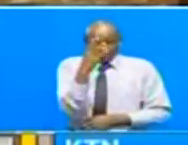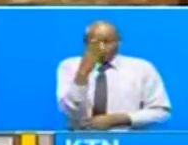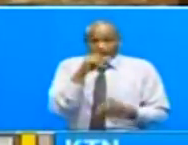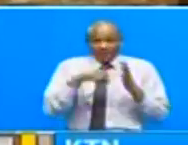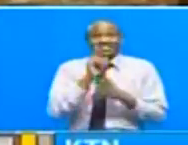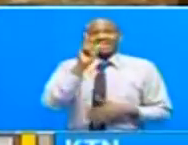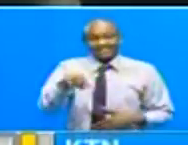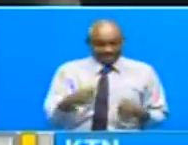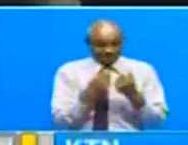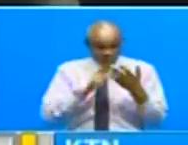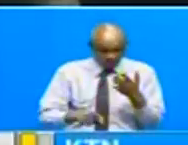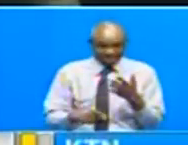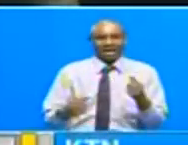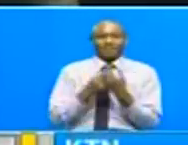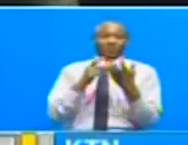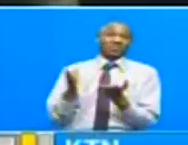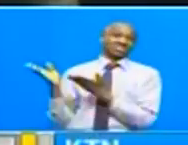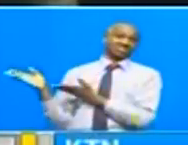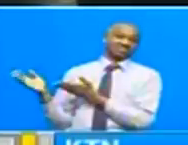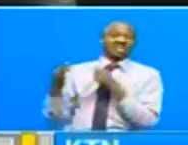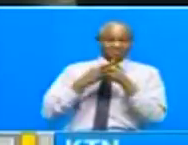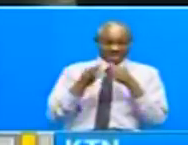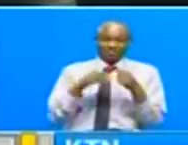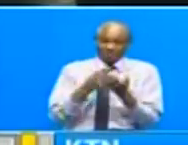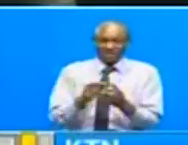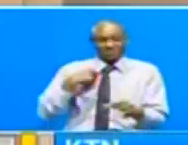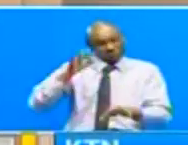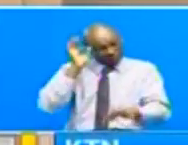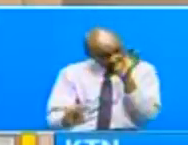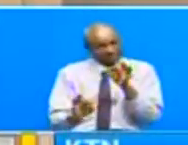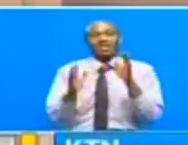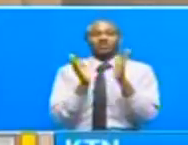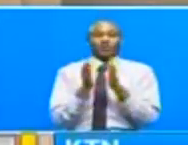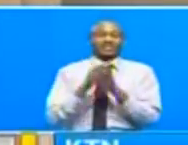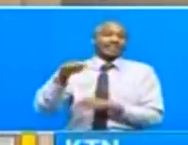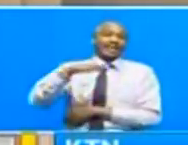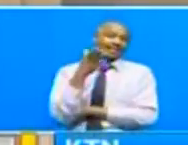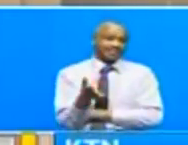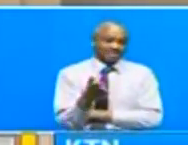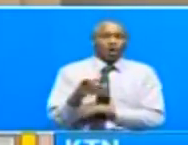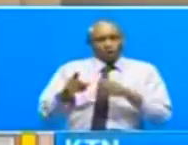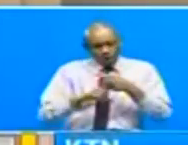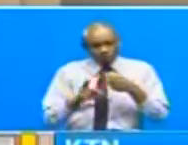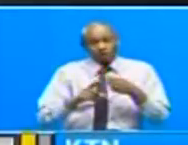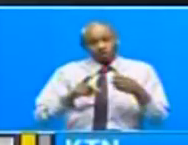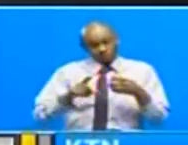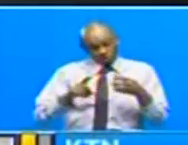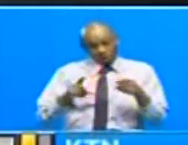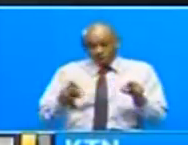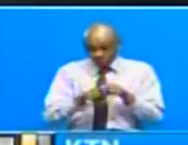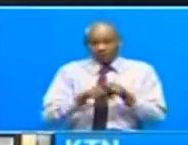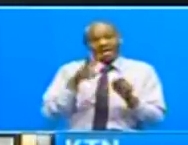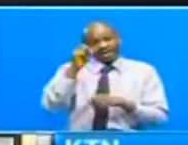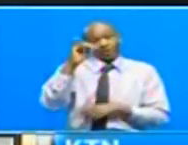later, this is what greeted the residents of Kibra and asked an attempt on a toilet in the area, which was constructed by the